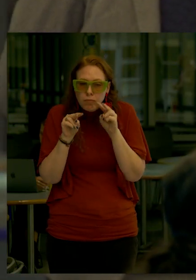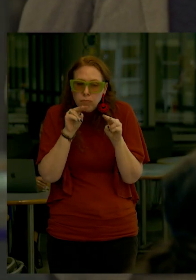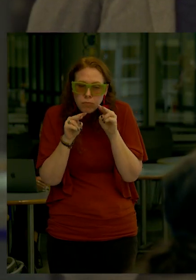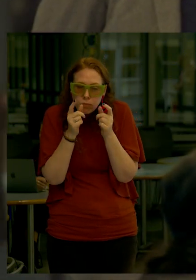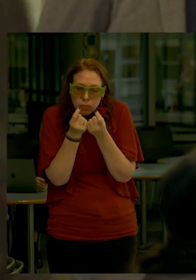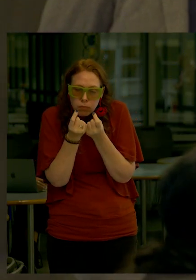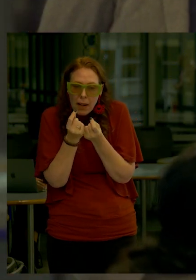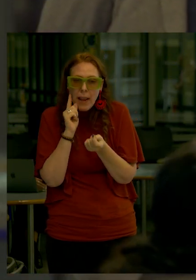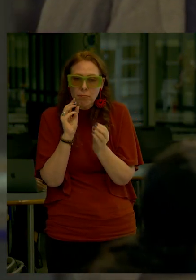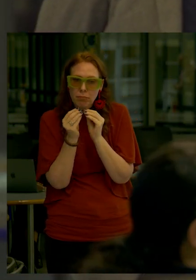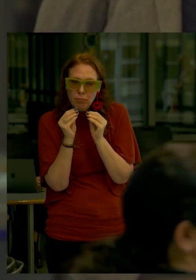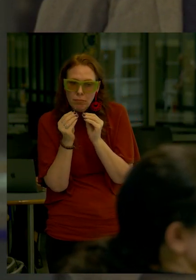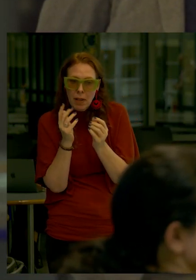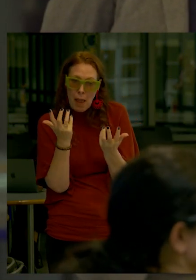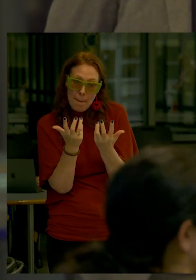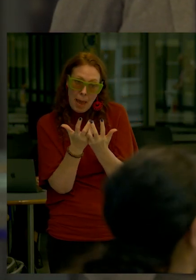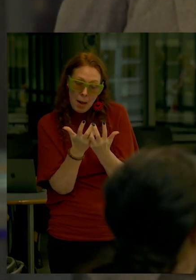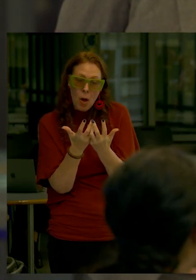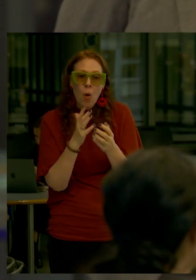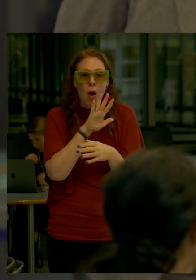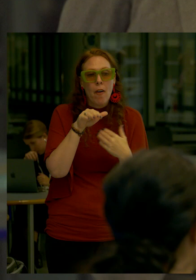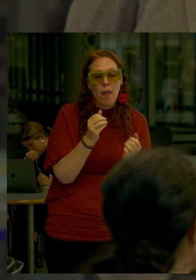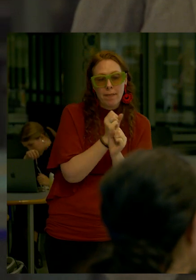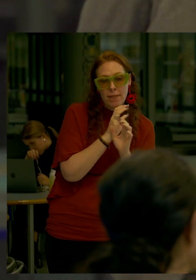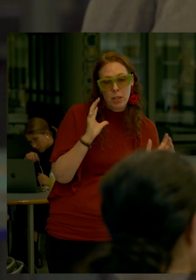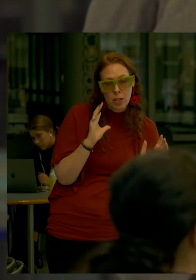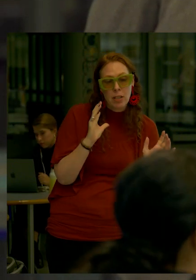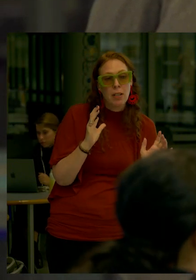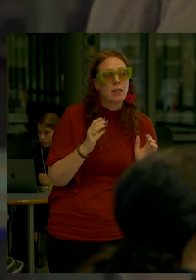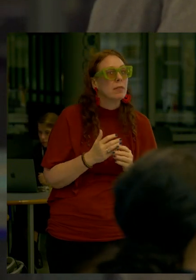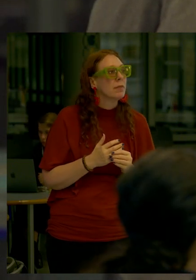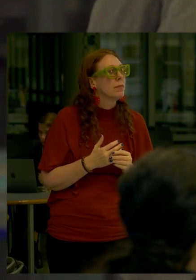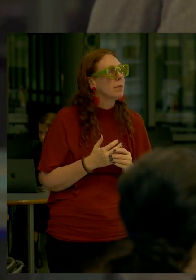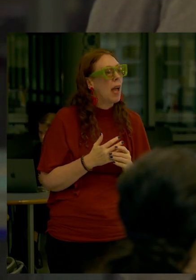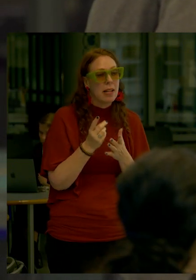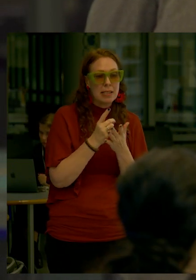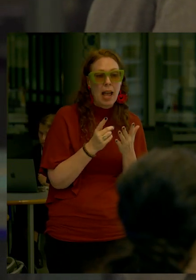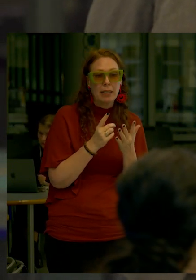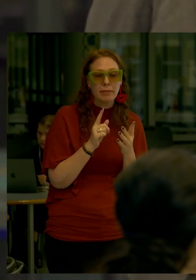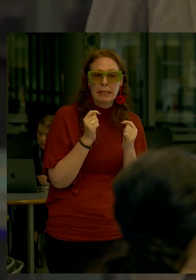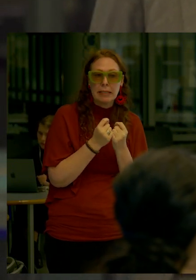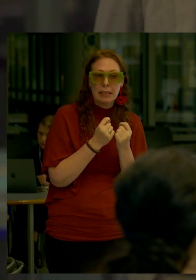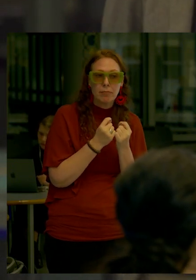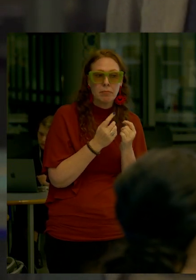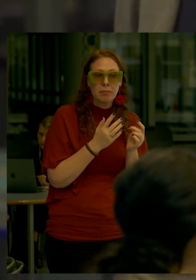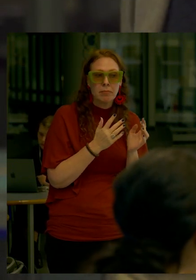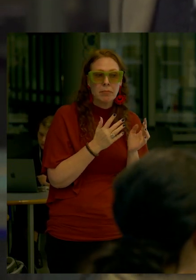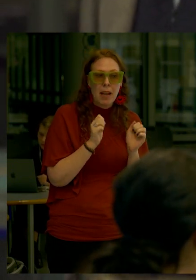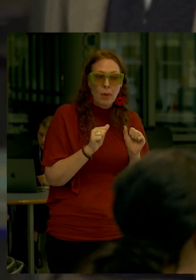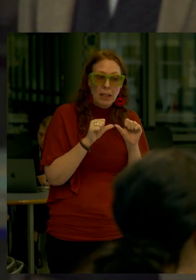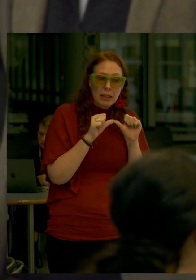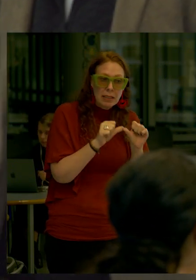See if that's something that's compatible with the overall vision That Mary Miss and the design team have come up with If it's possible to